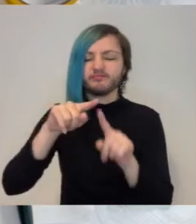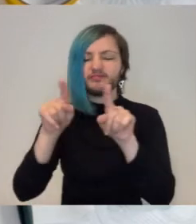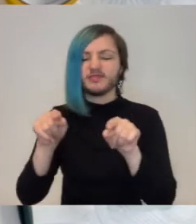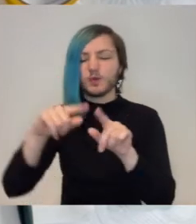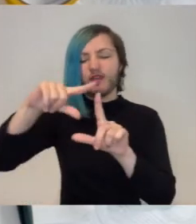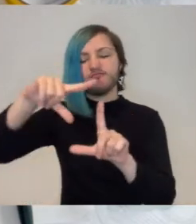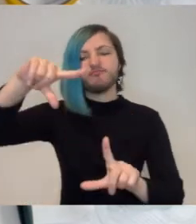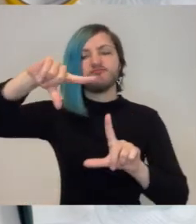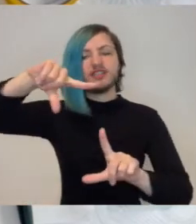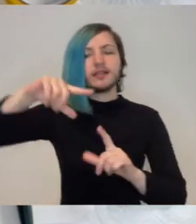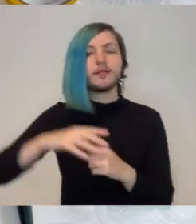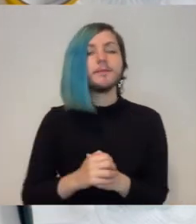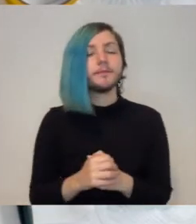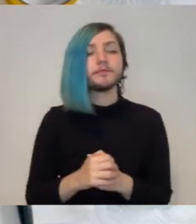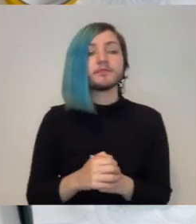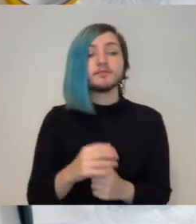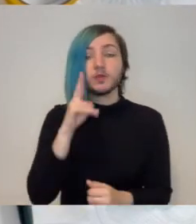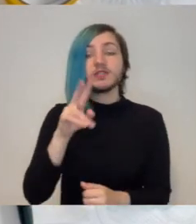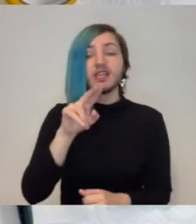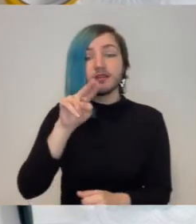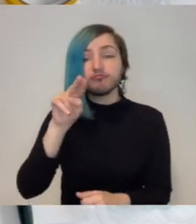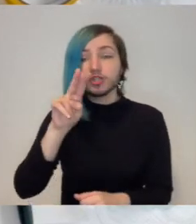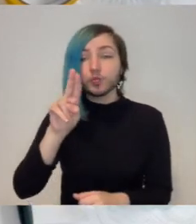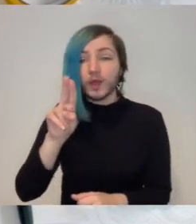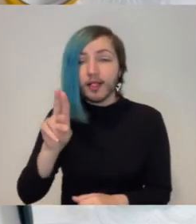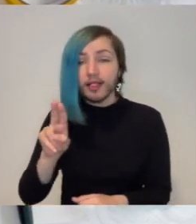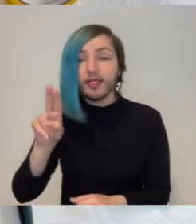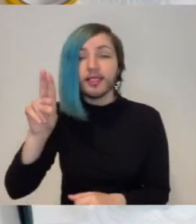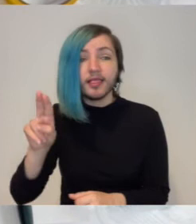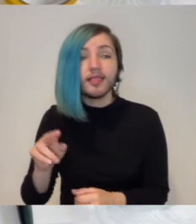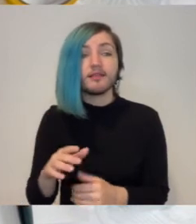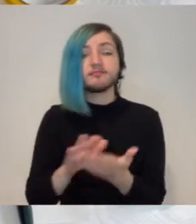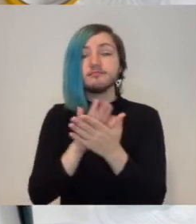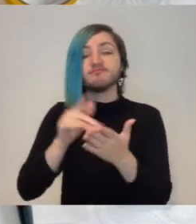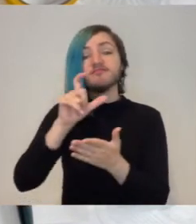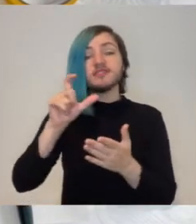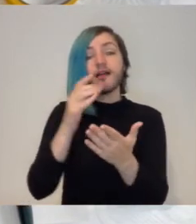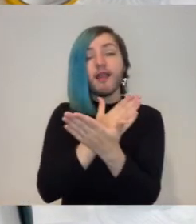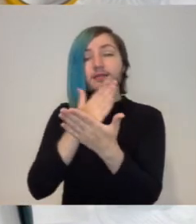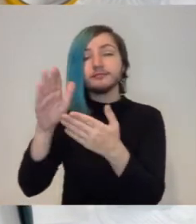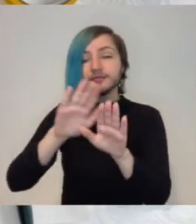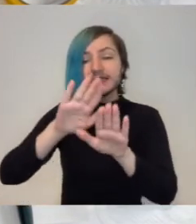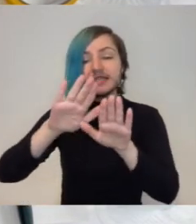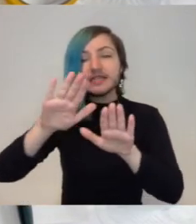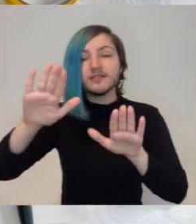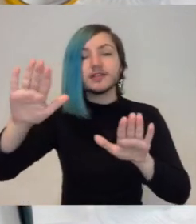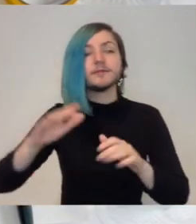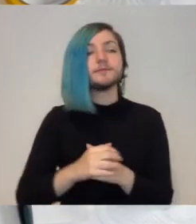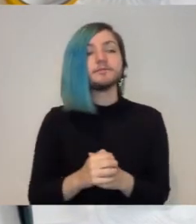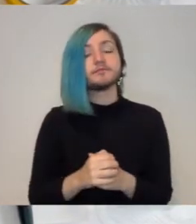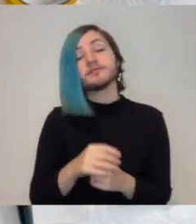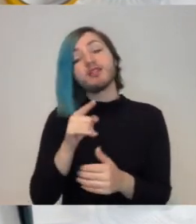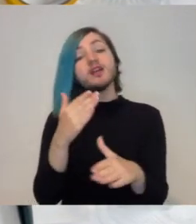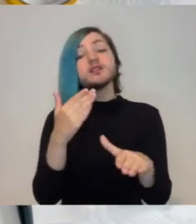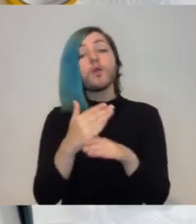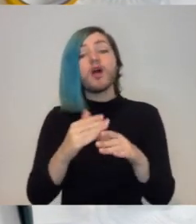more of a rectangle, and you can see as I'm wiggling my brush it helps me really evenly disperse the pigment. And this